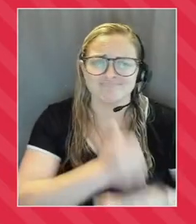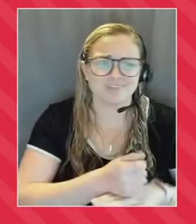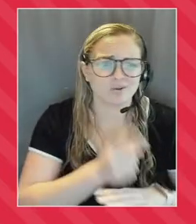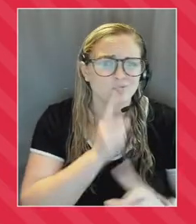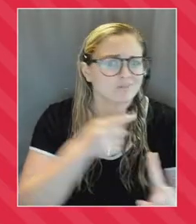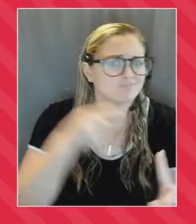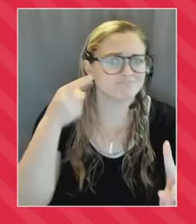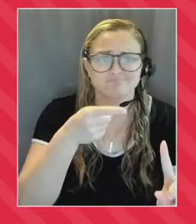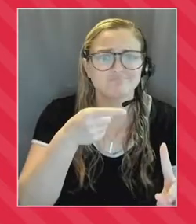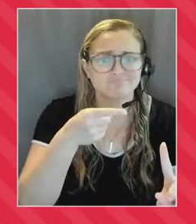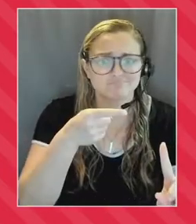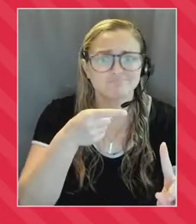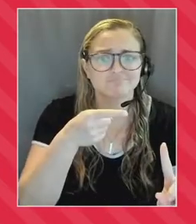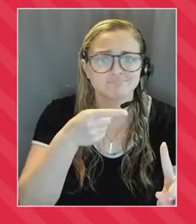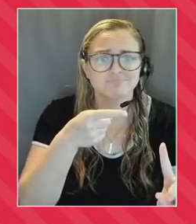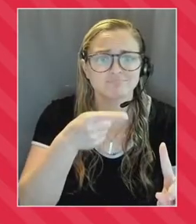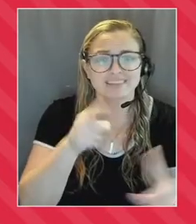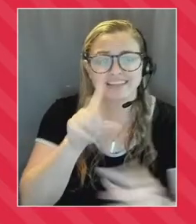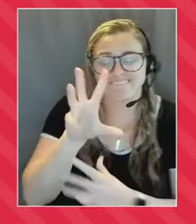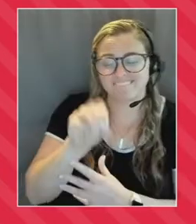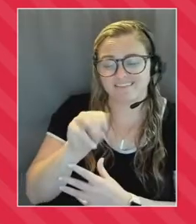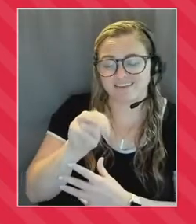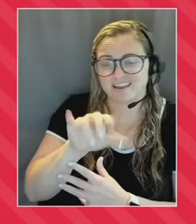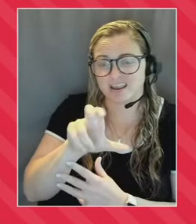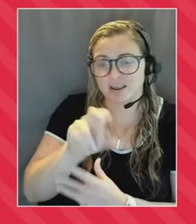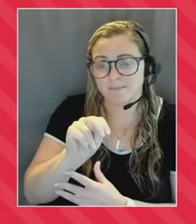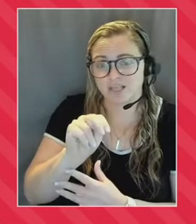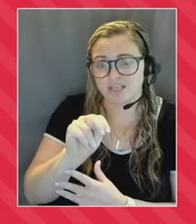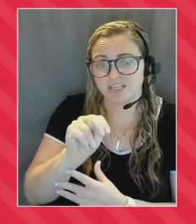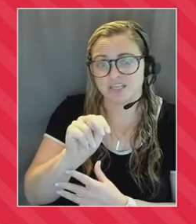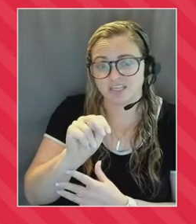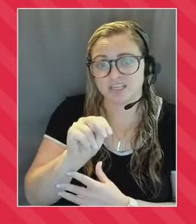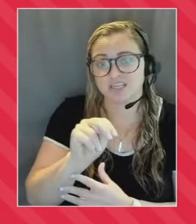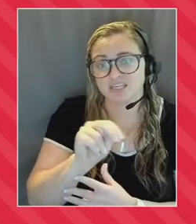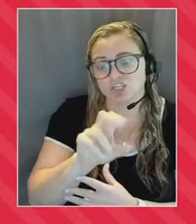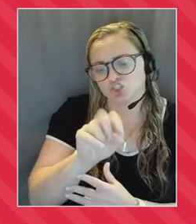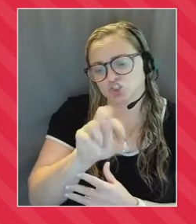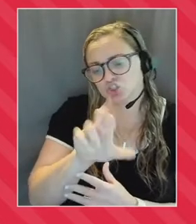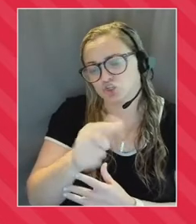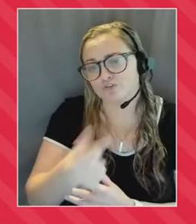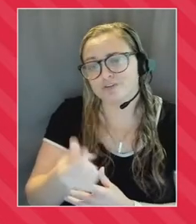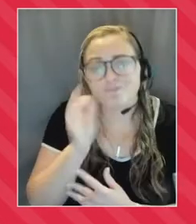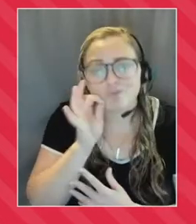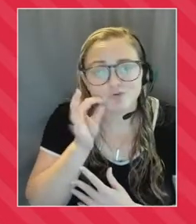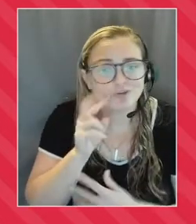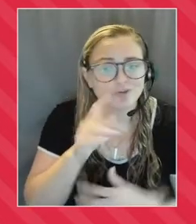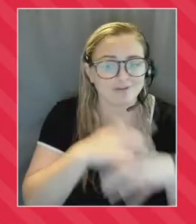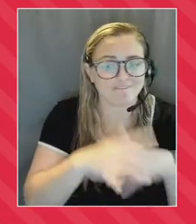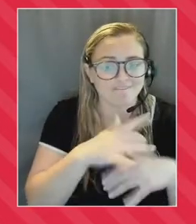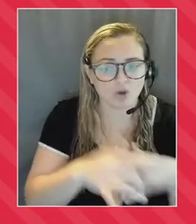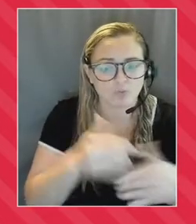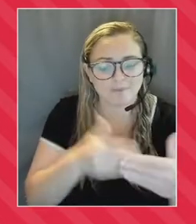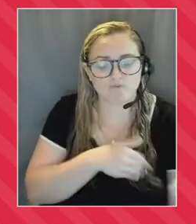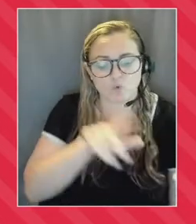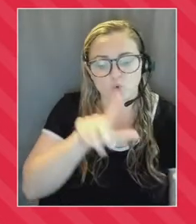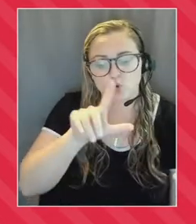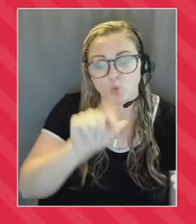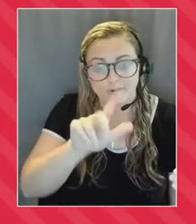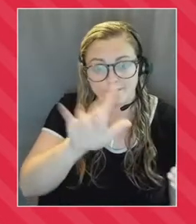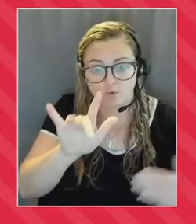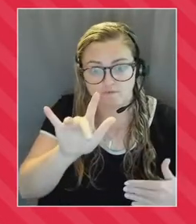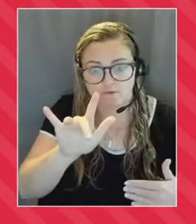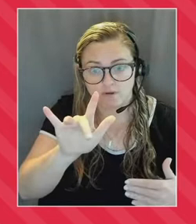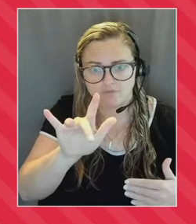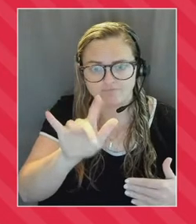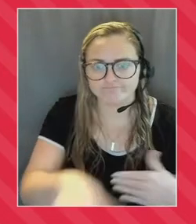goal to add 50 million servings of fruits and vegetables into the marketplace by 2025. And we're